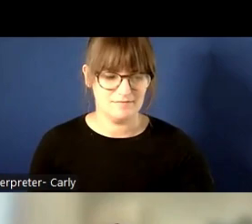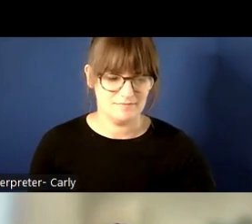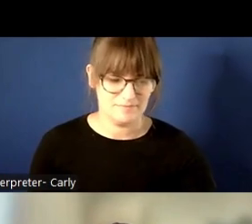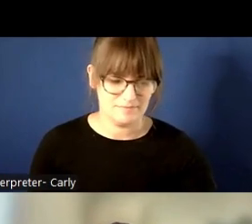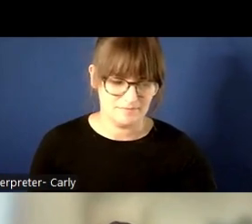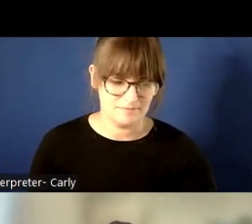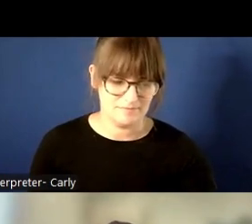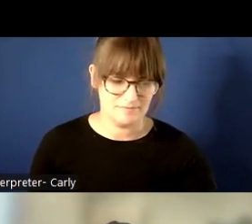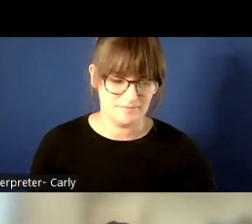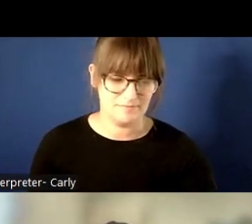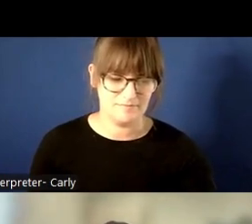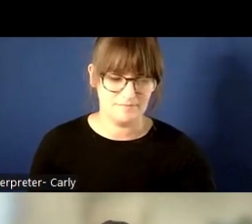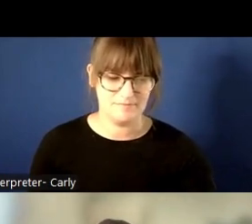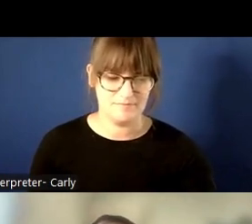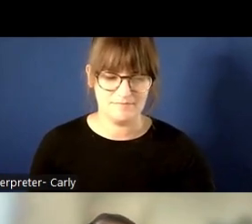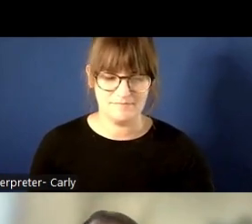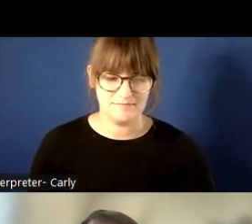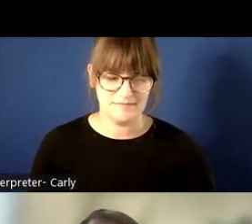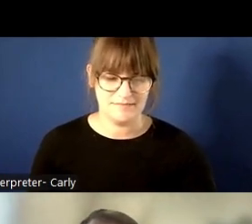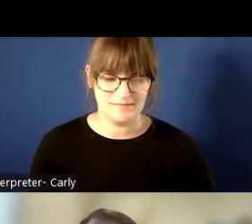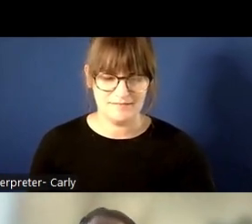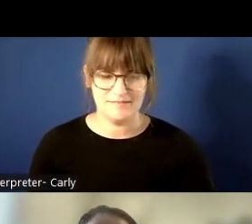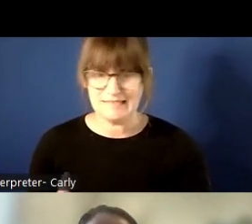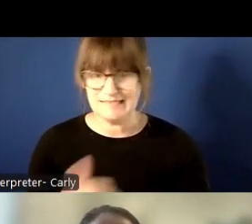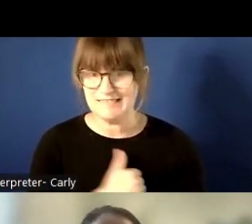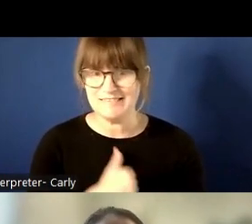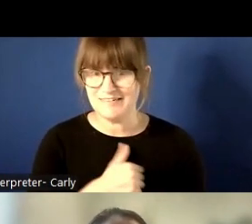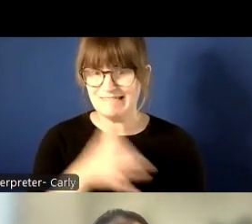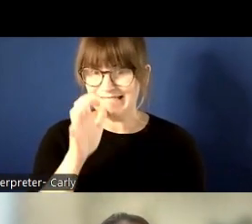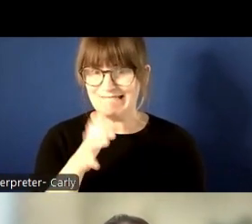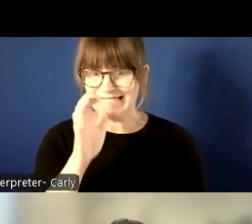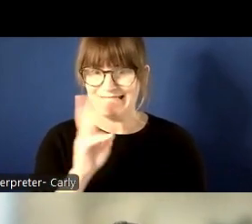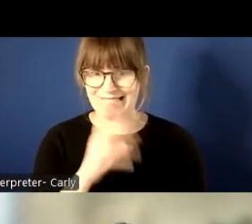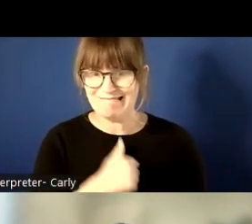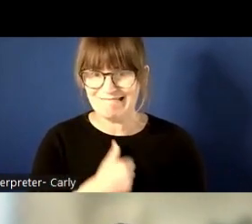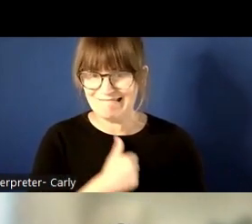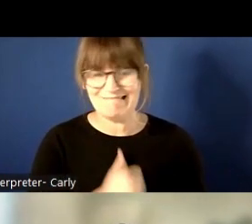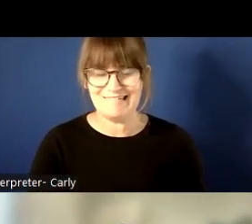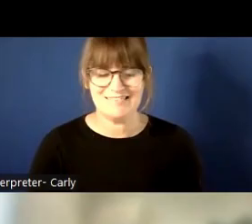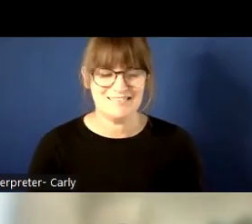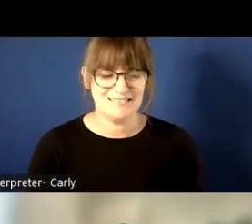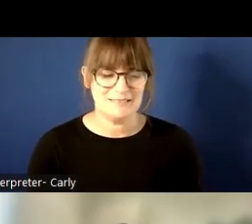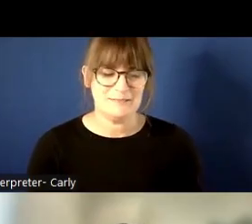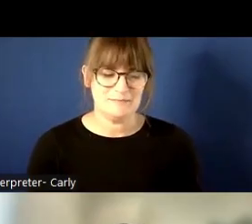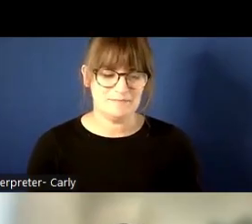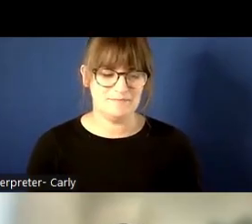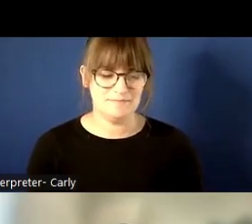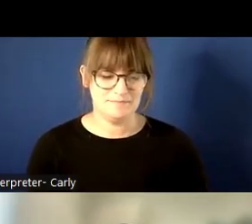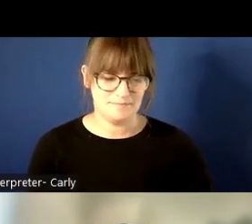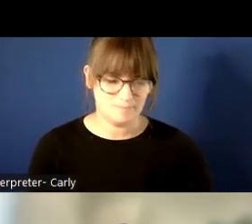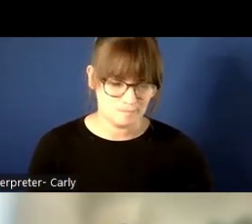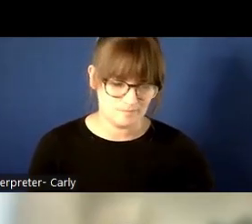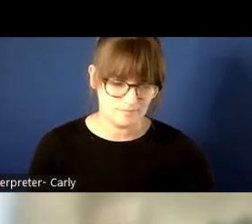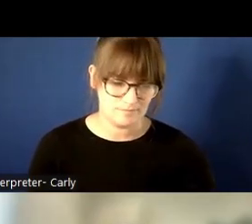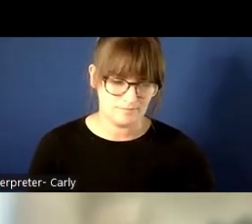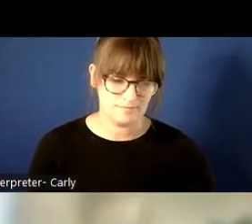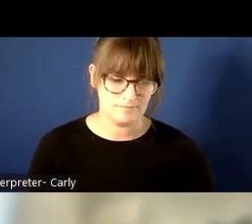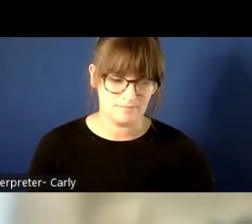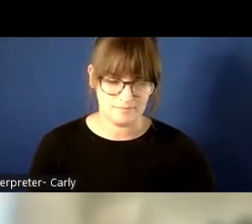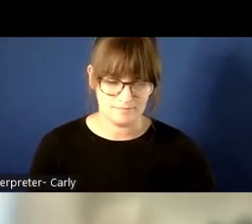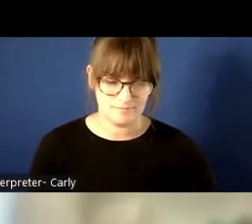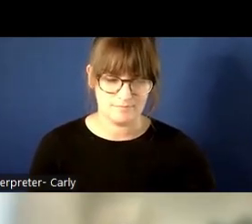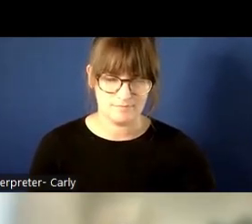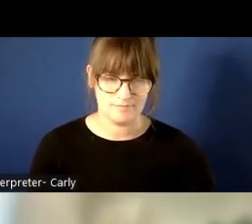And I apologize that I'm drinking water so frequently. So With targeted therapy, what we're thinking about is